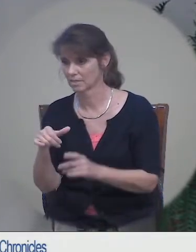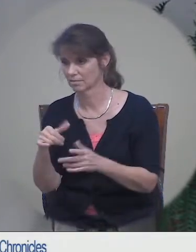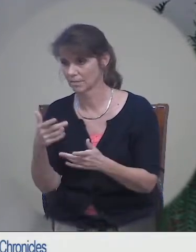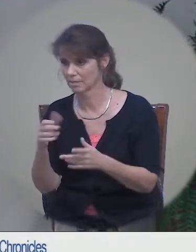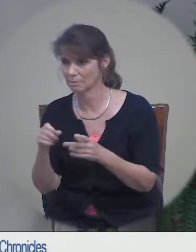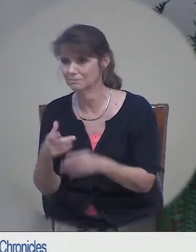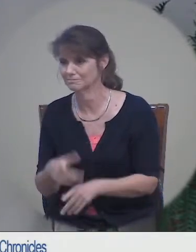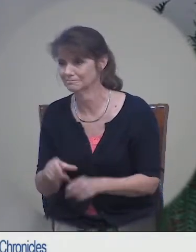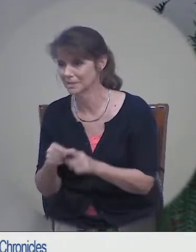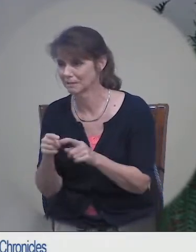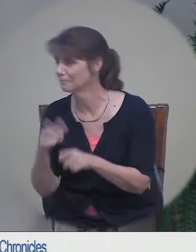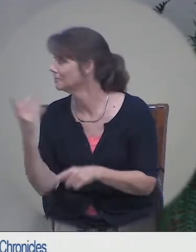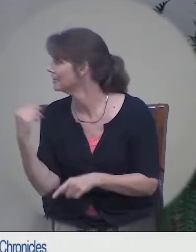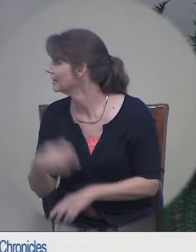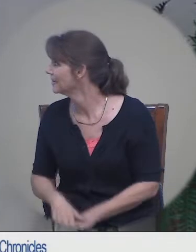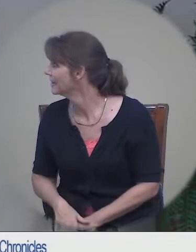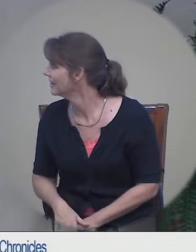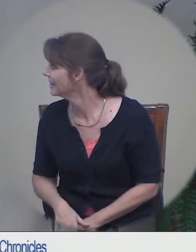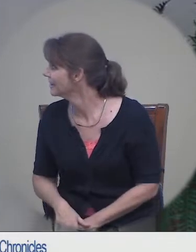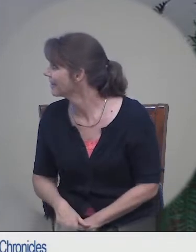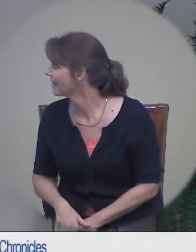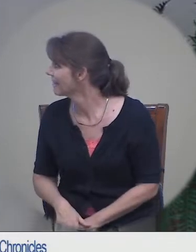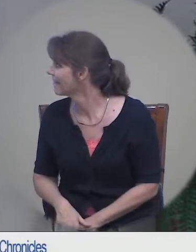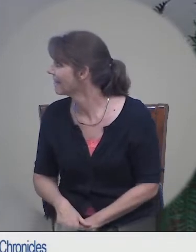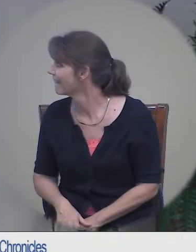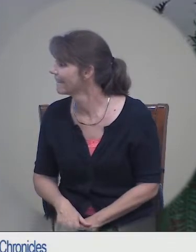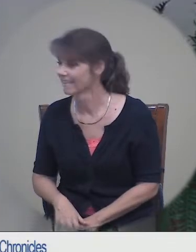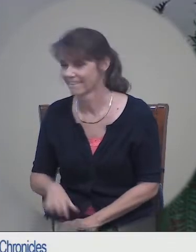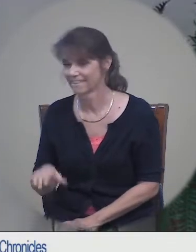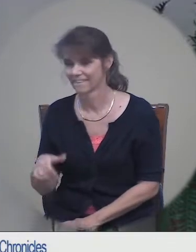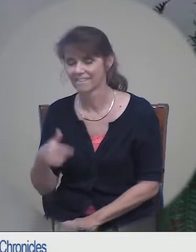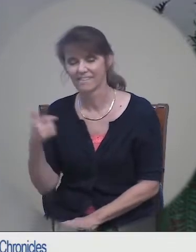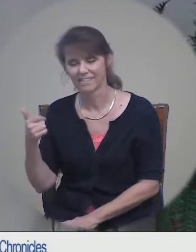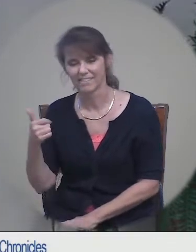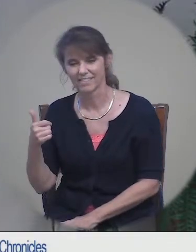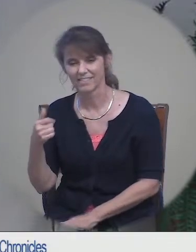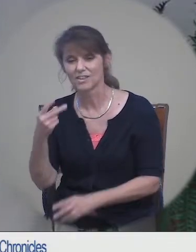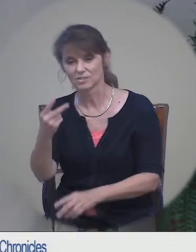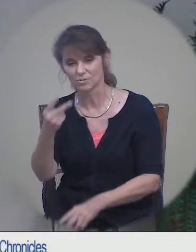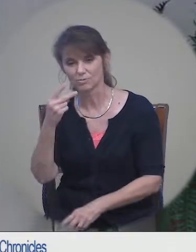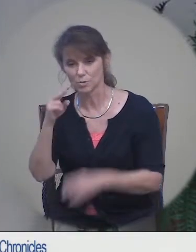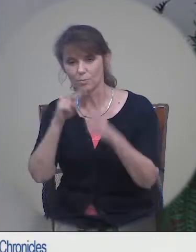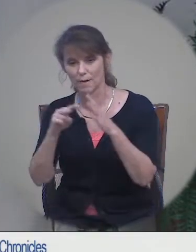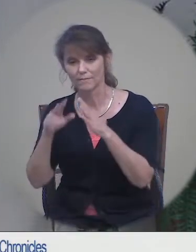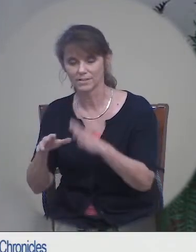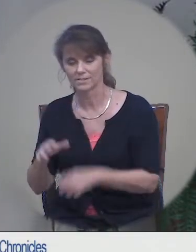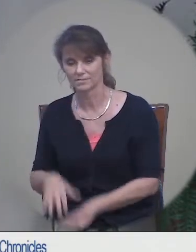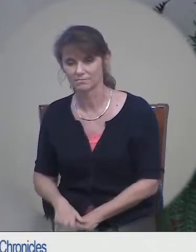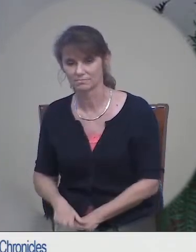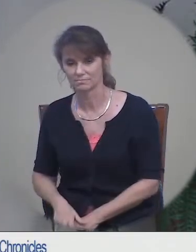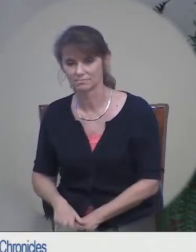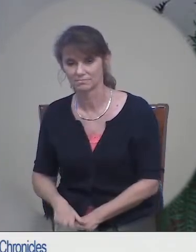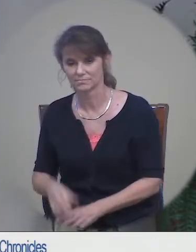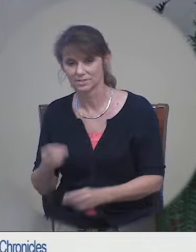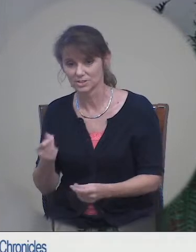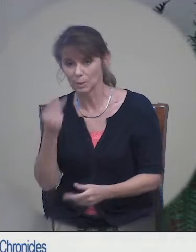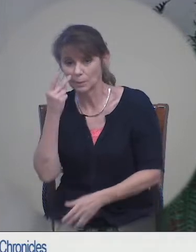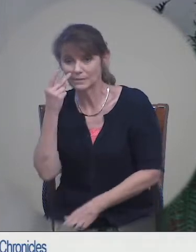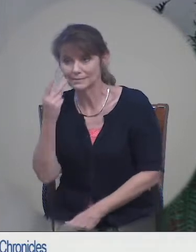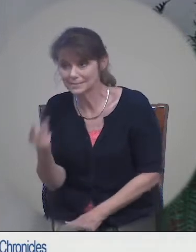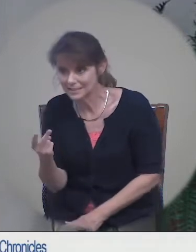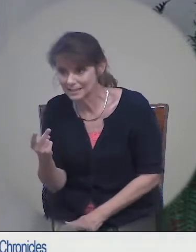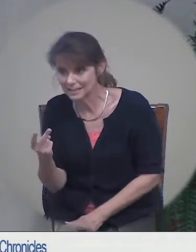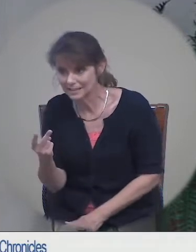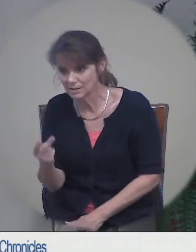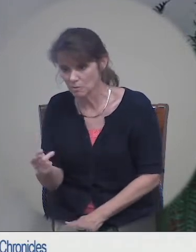in some regard, his conscience going forward. And so right off the bat, we're struck by